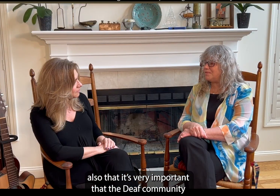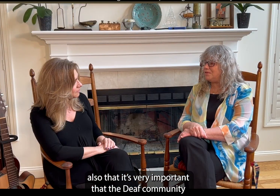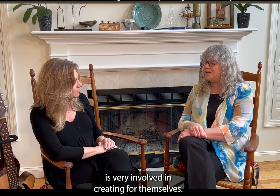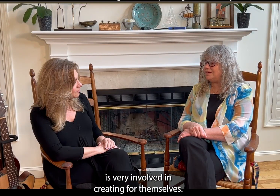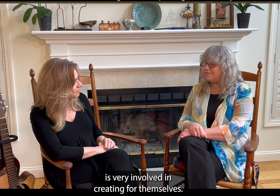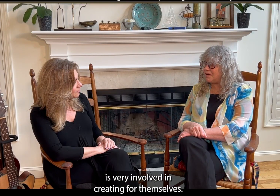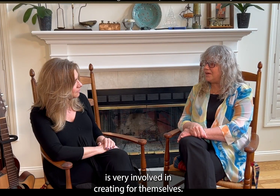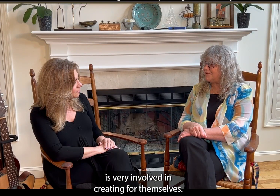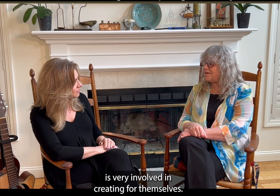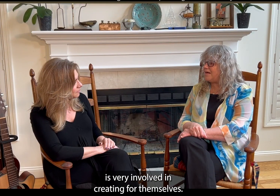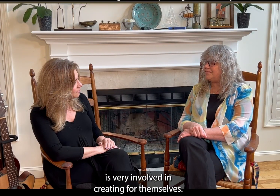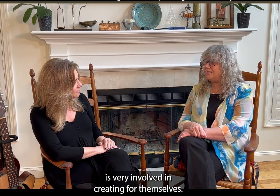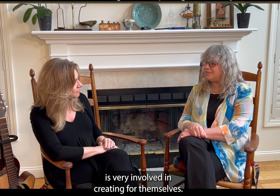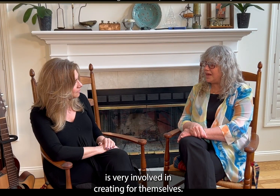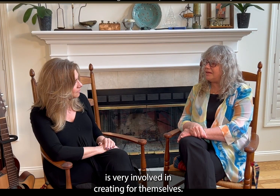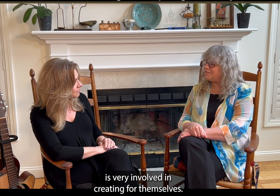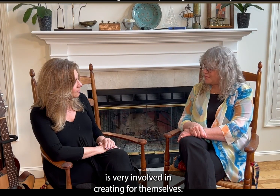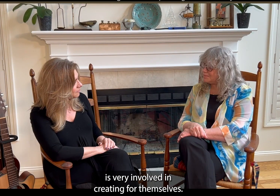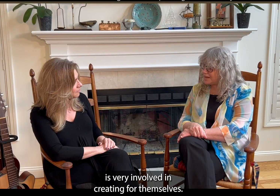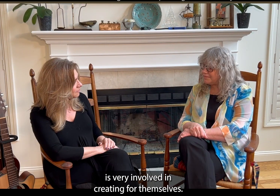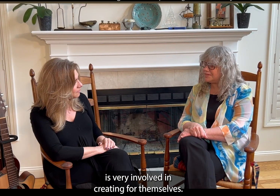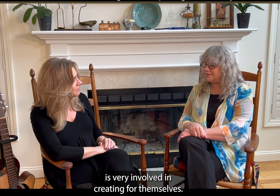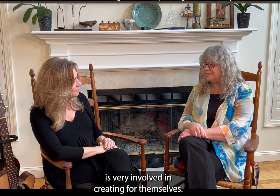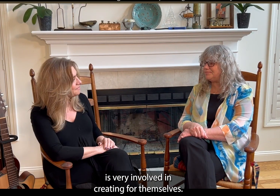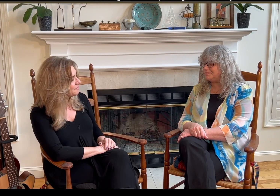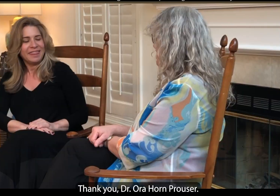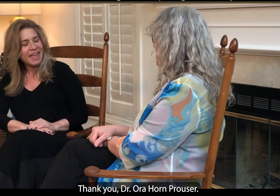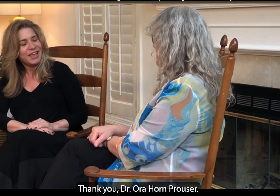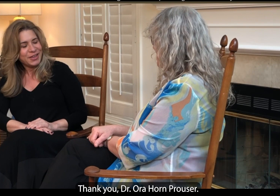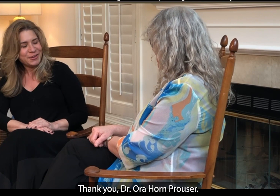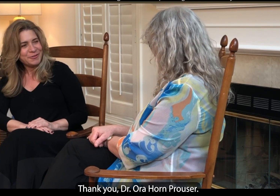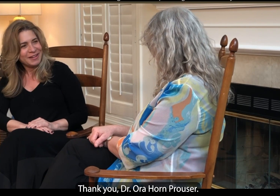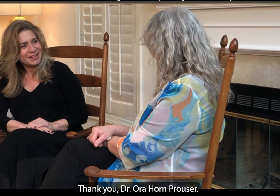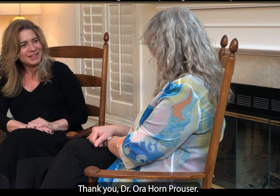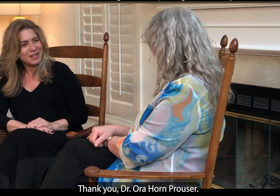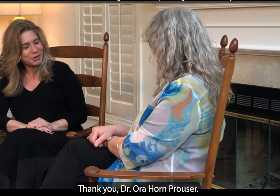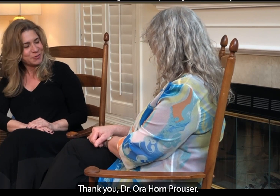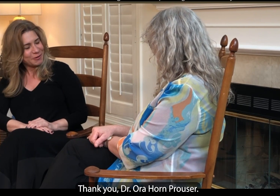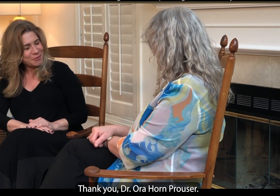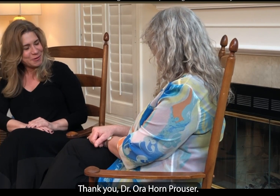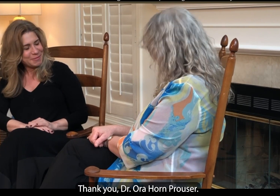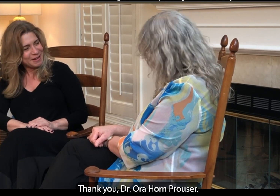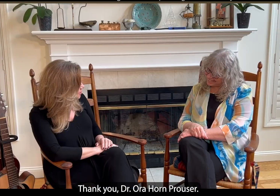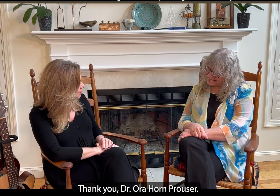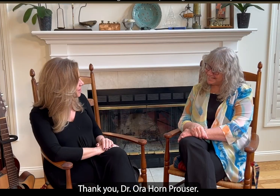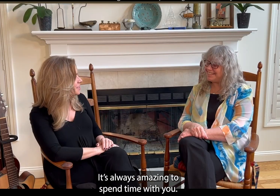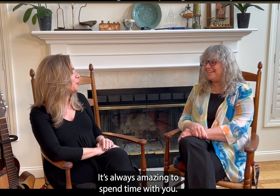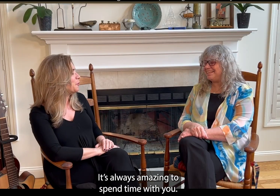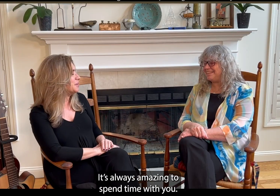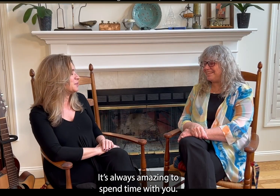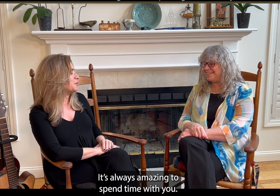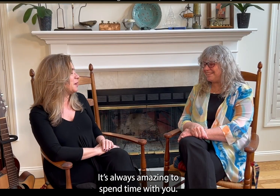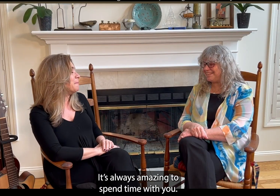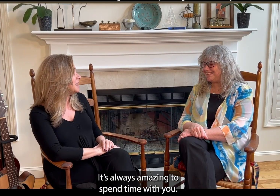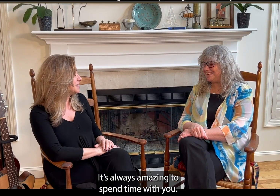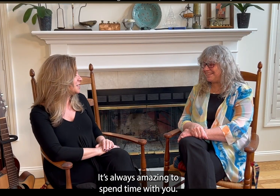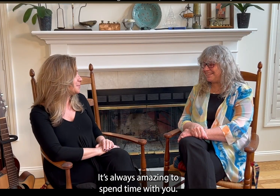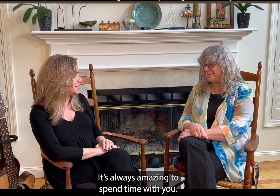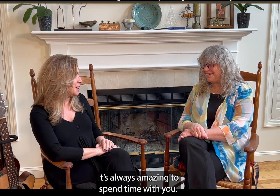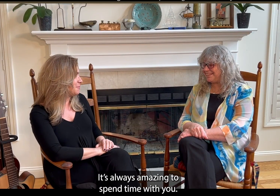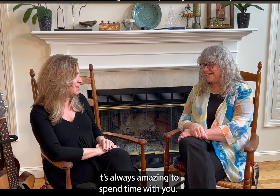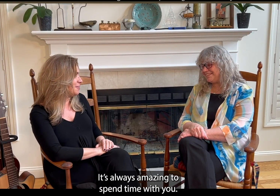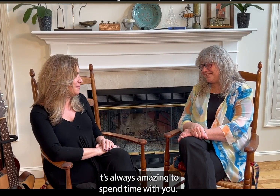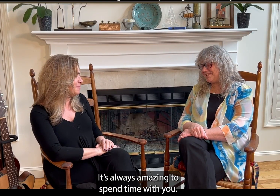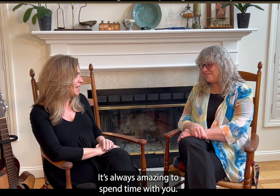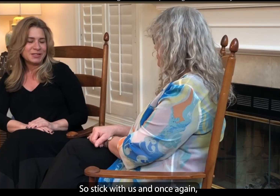important that the deaf community is very involved in creating for themselves. Thank you, Dr. Ora Horn-Krauser. It's always amazing to